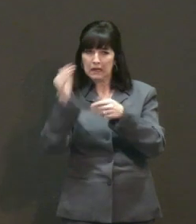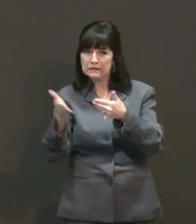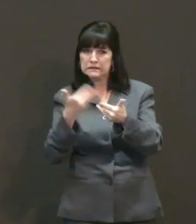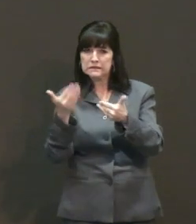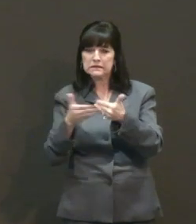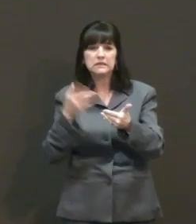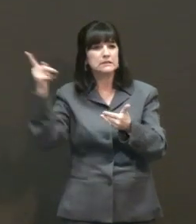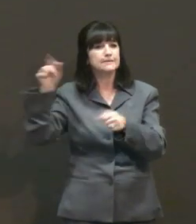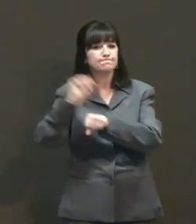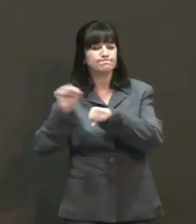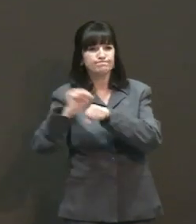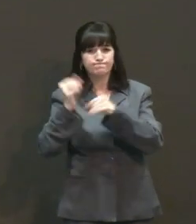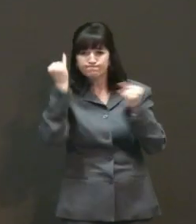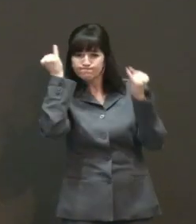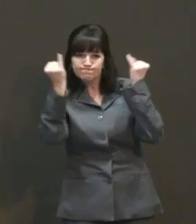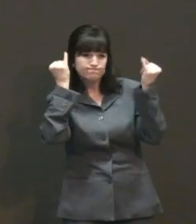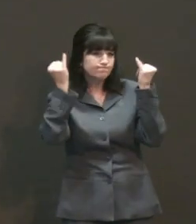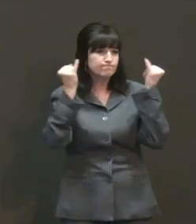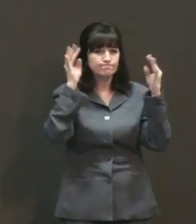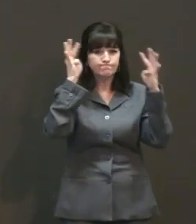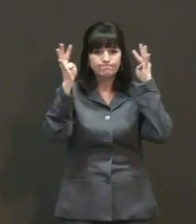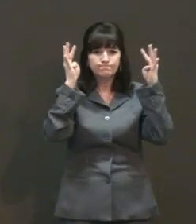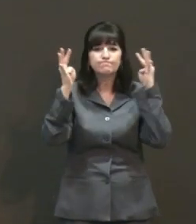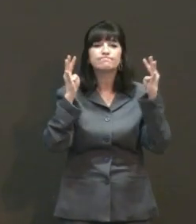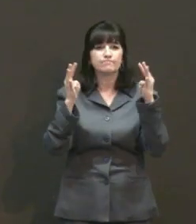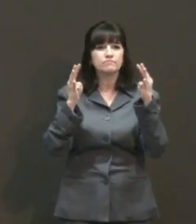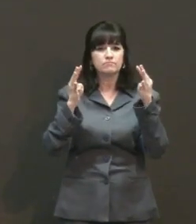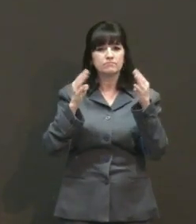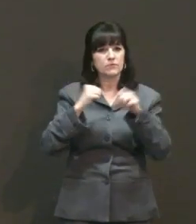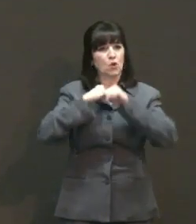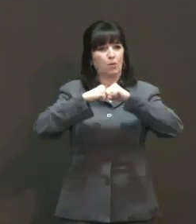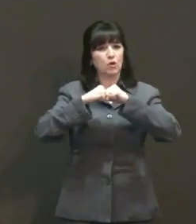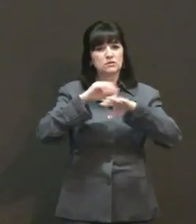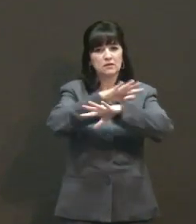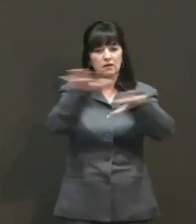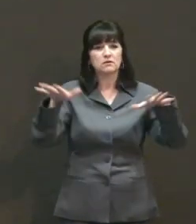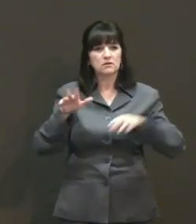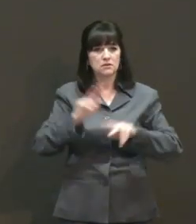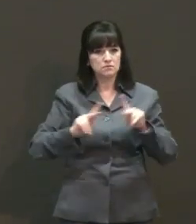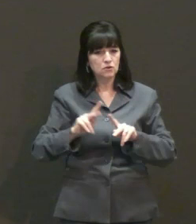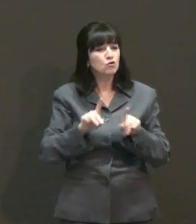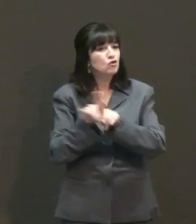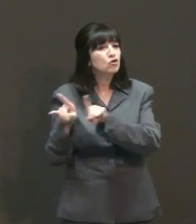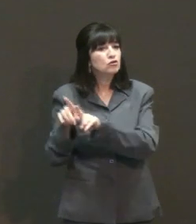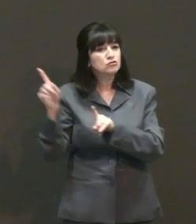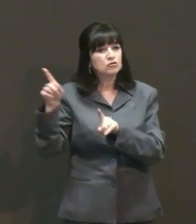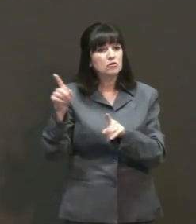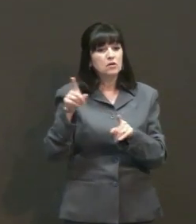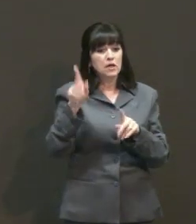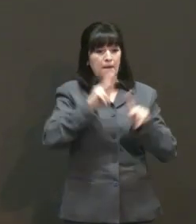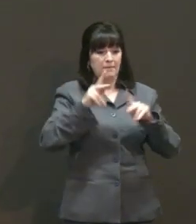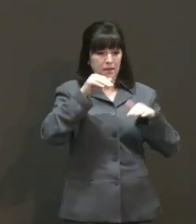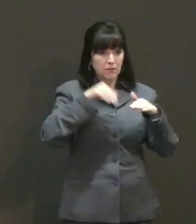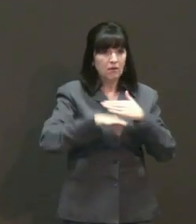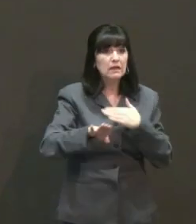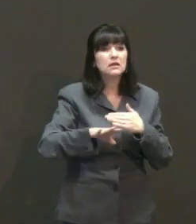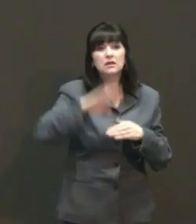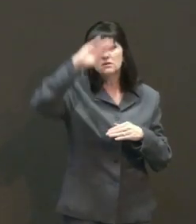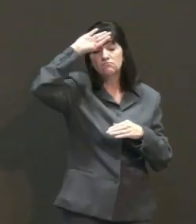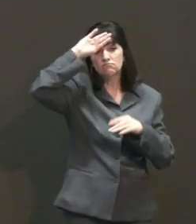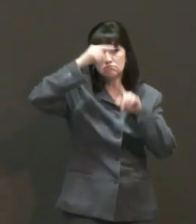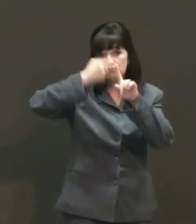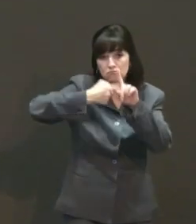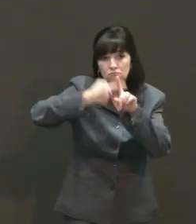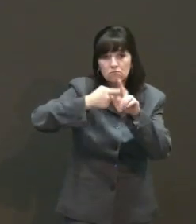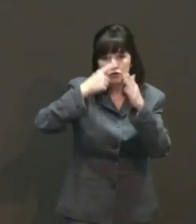to be able to protect their employees. And one of the important things, they were doing temperature checks as people come to work to make sure that they don't have a